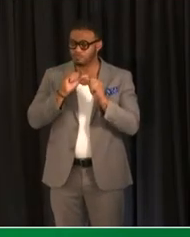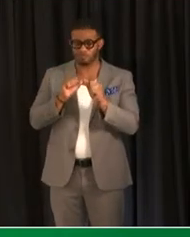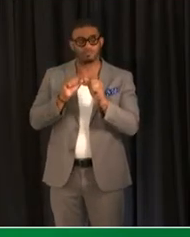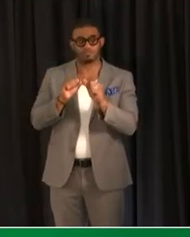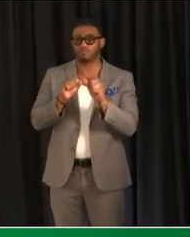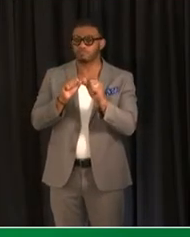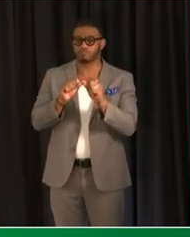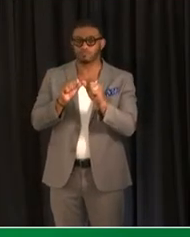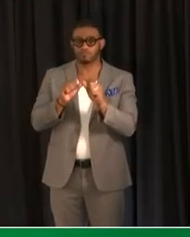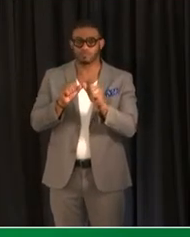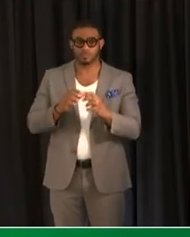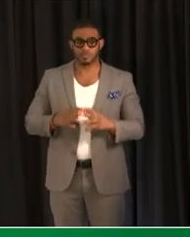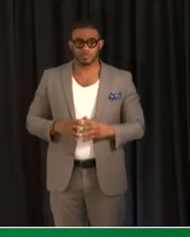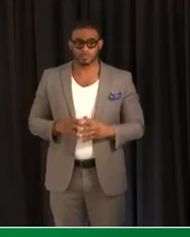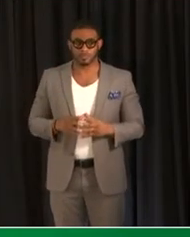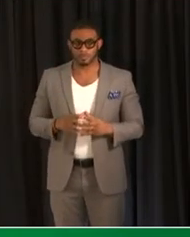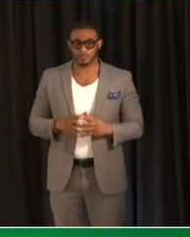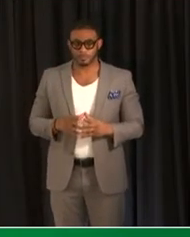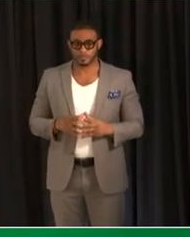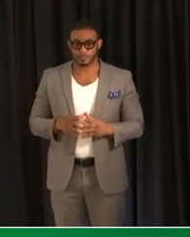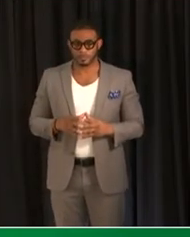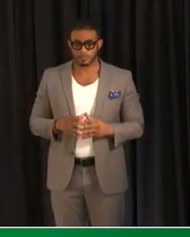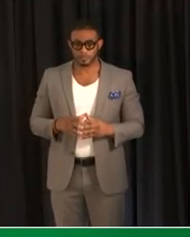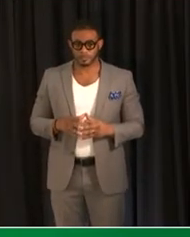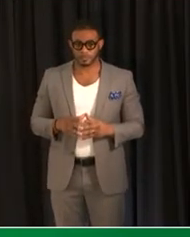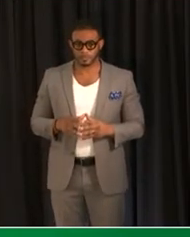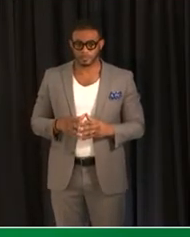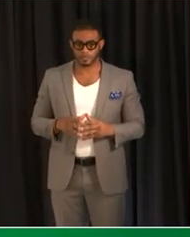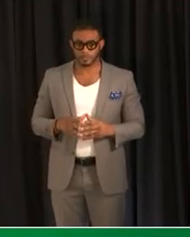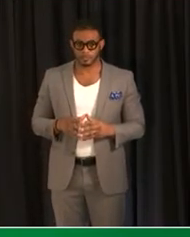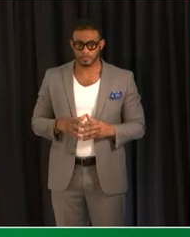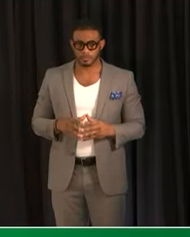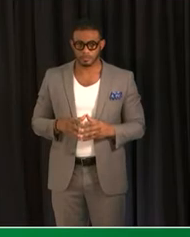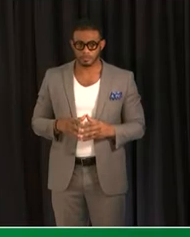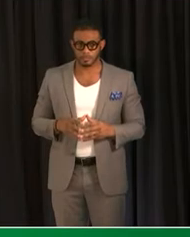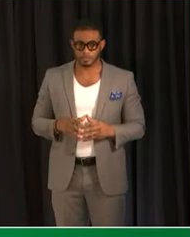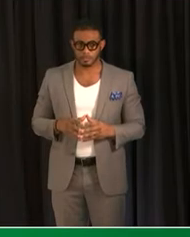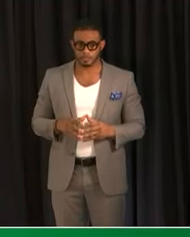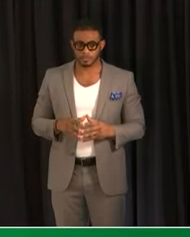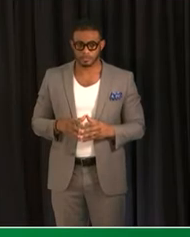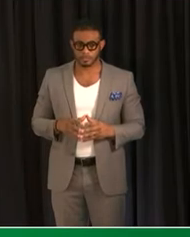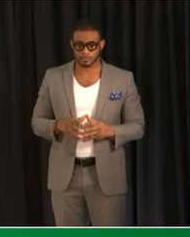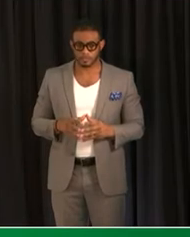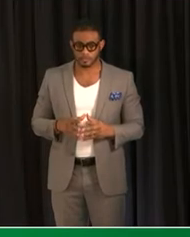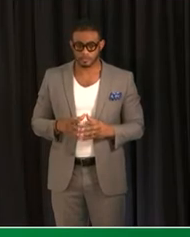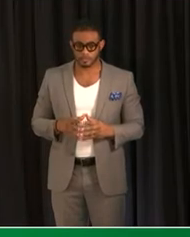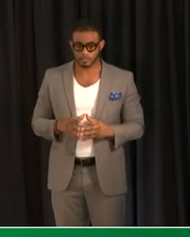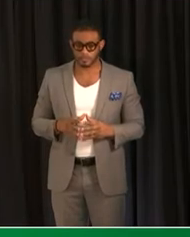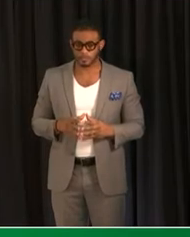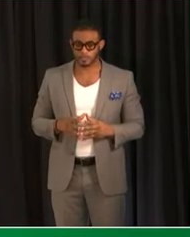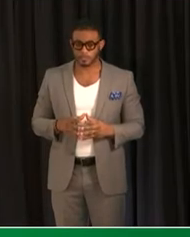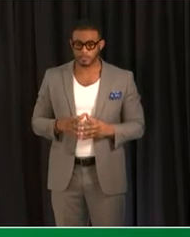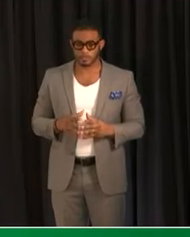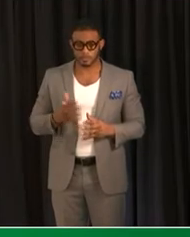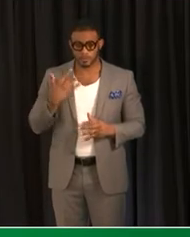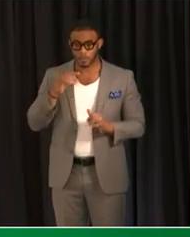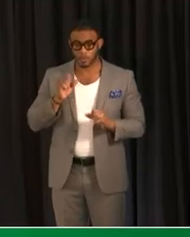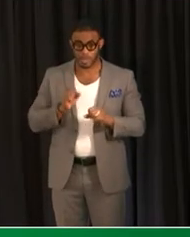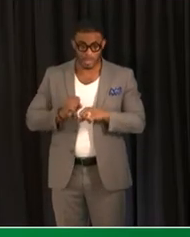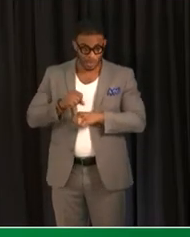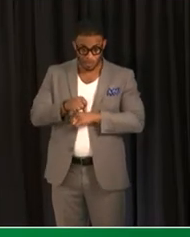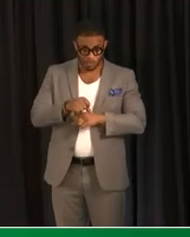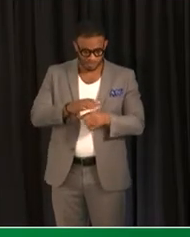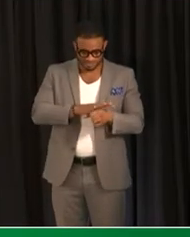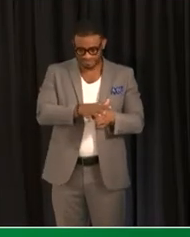forging on, to keep moving on. Y si hemos podido sobrepasar el coronavirus, podemos hacer cualquier cosa. If we